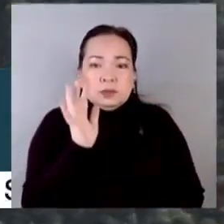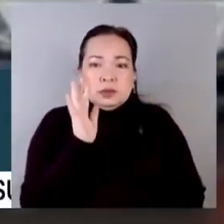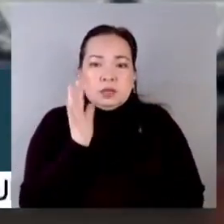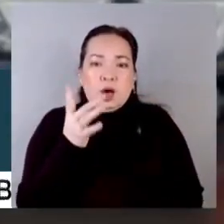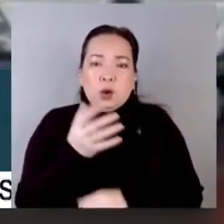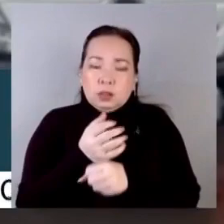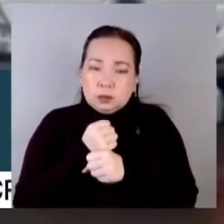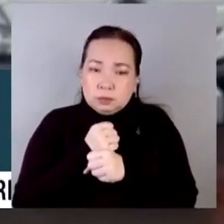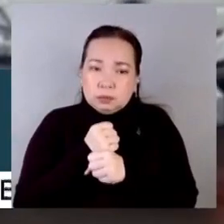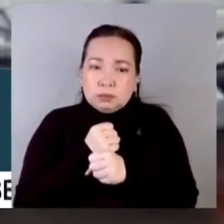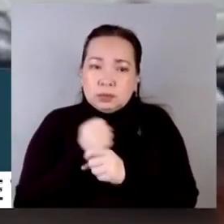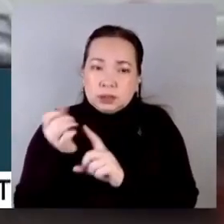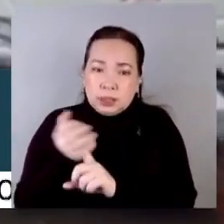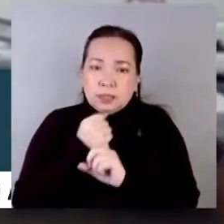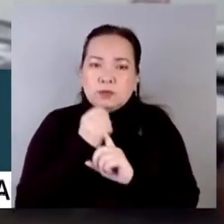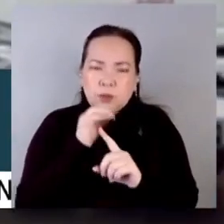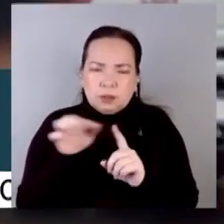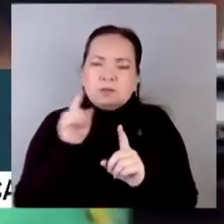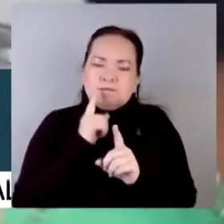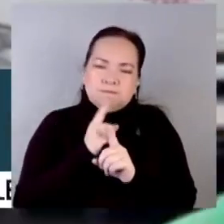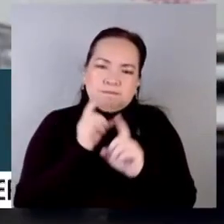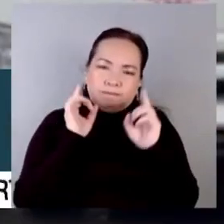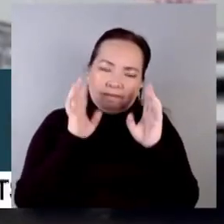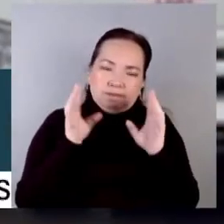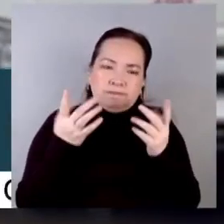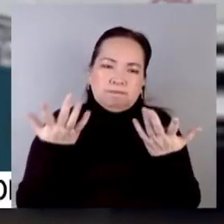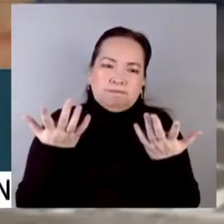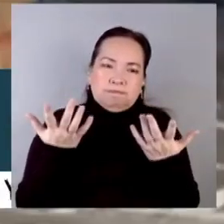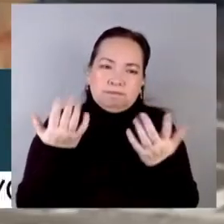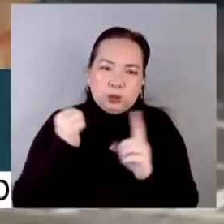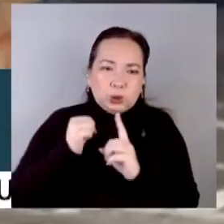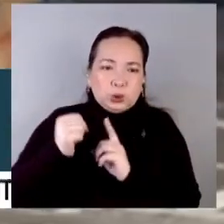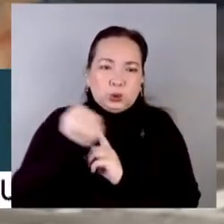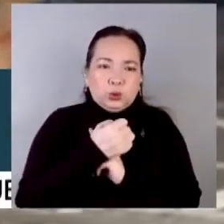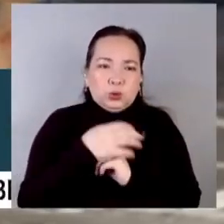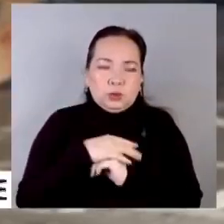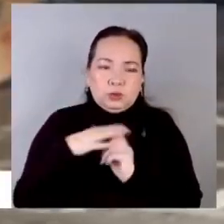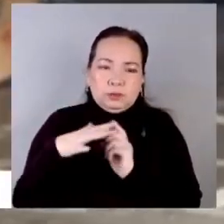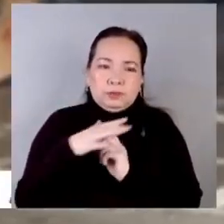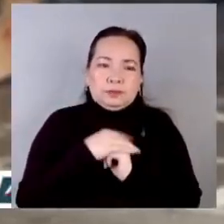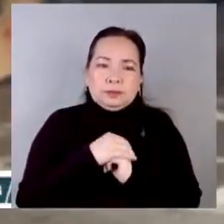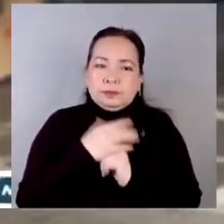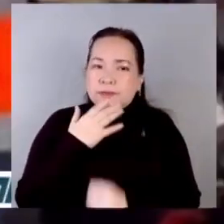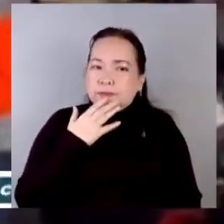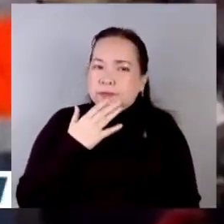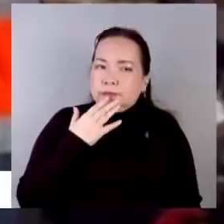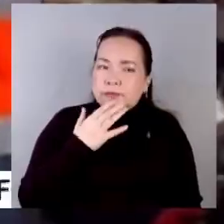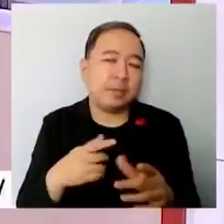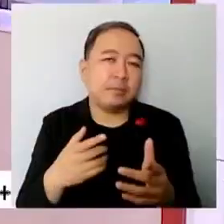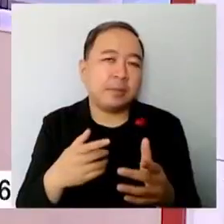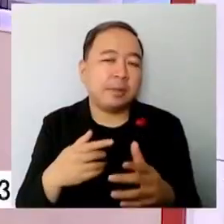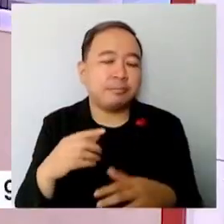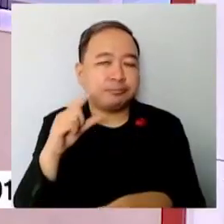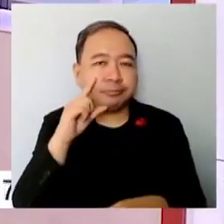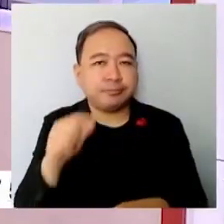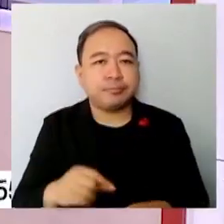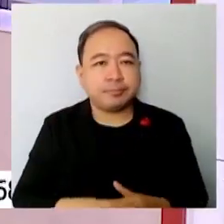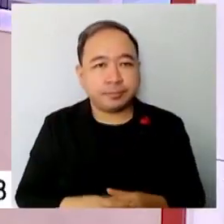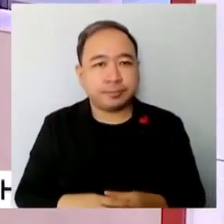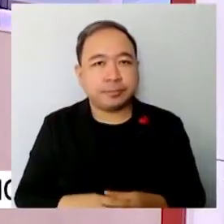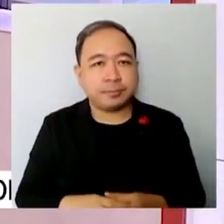due to the dangerous situation. Carmina? Thanks a lot. Irene Perol there joining us on the line. Meanwhile,